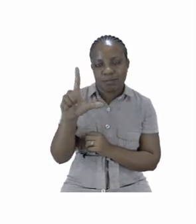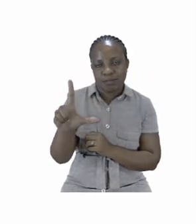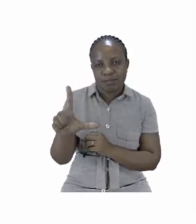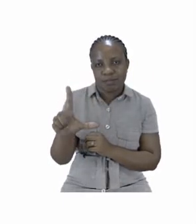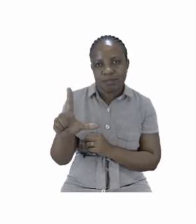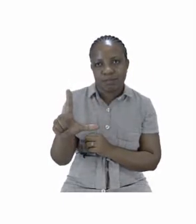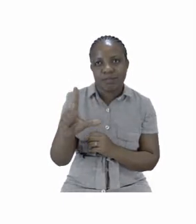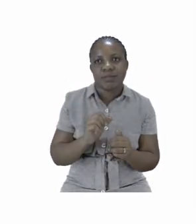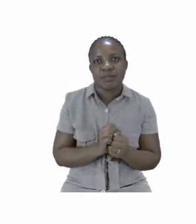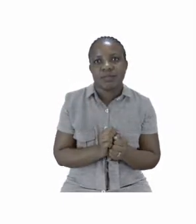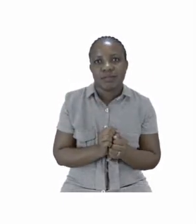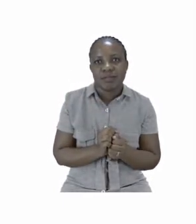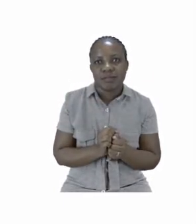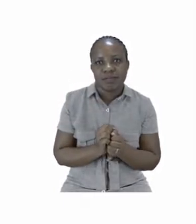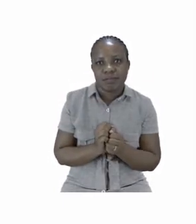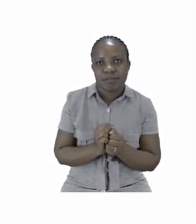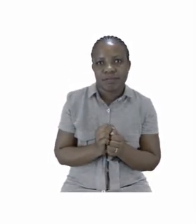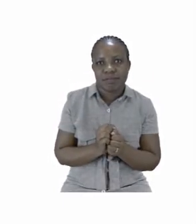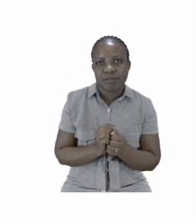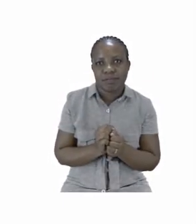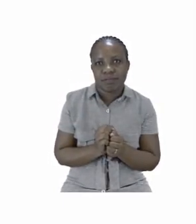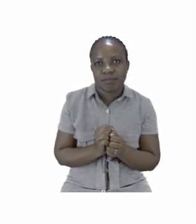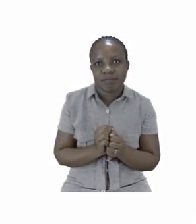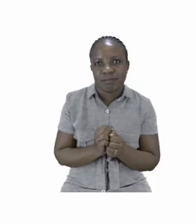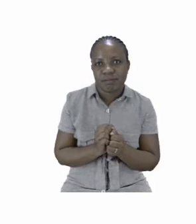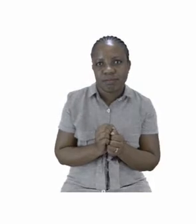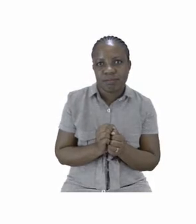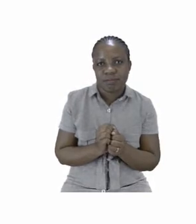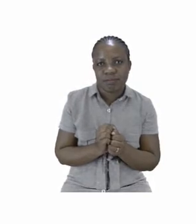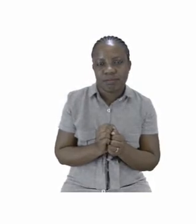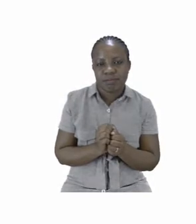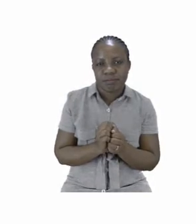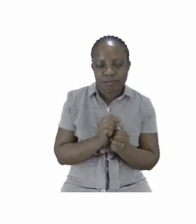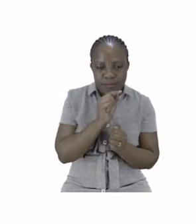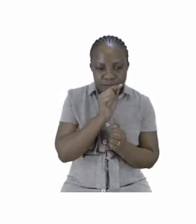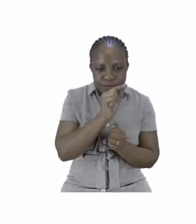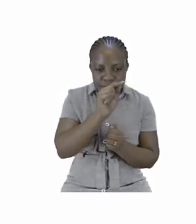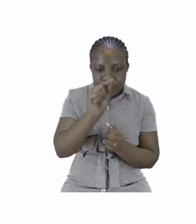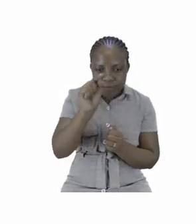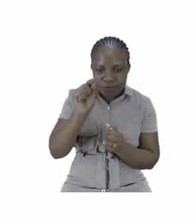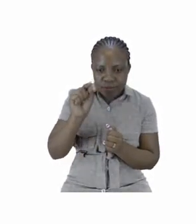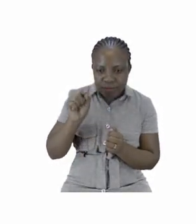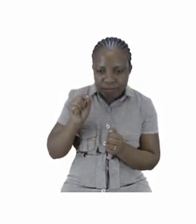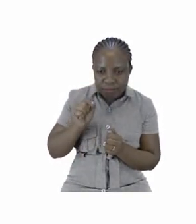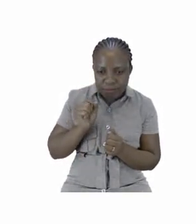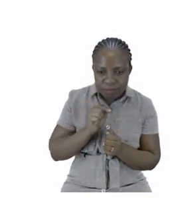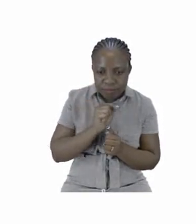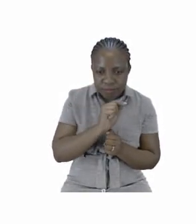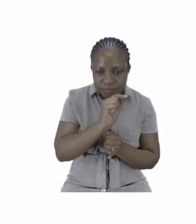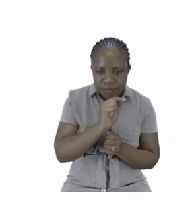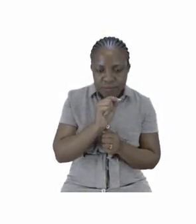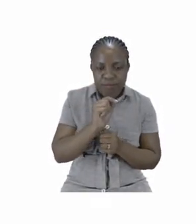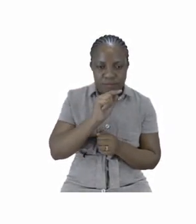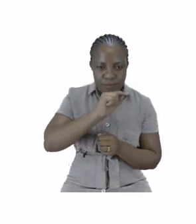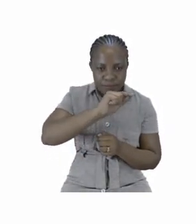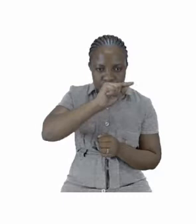It is going to be our job to trace on the dotted lines to form a circle for Mr. Owl.